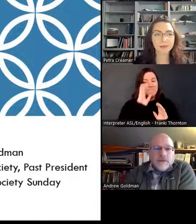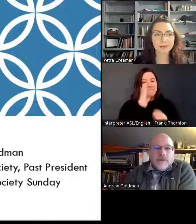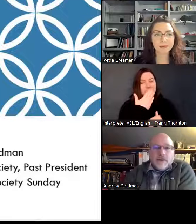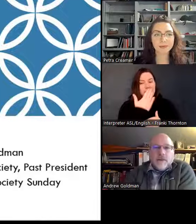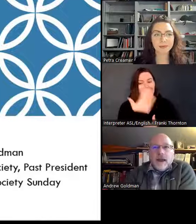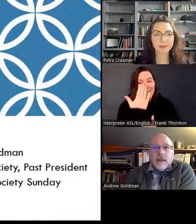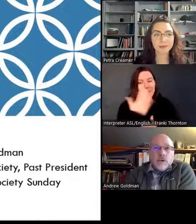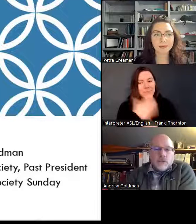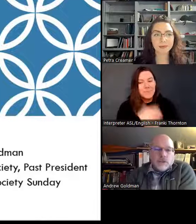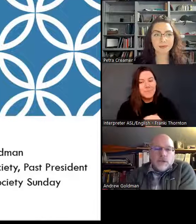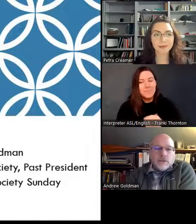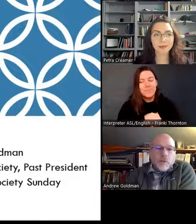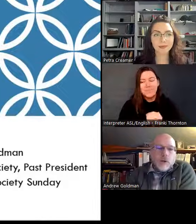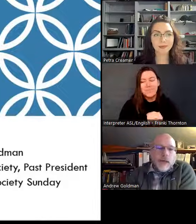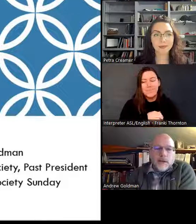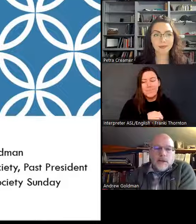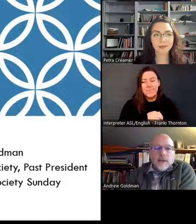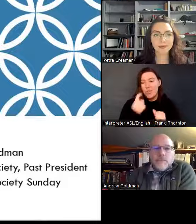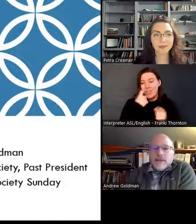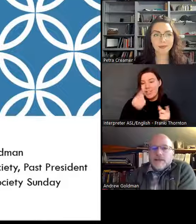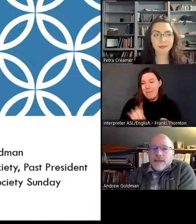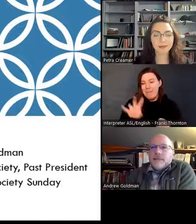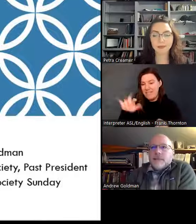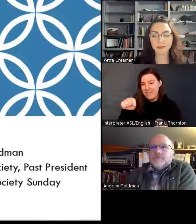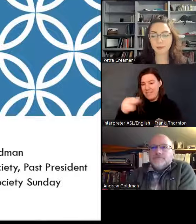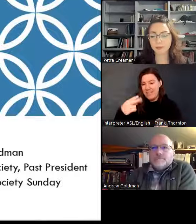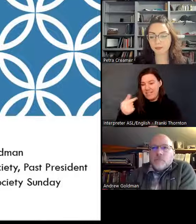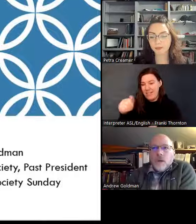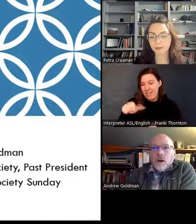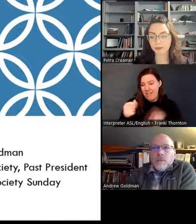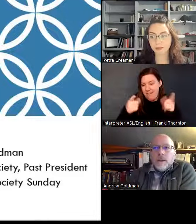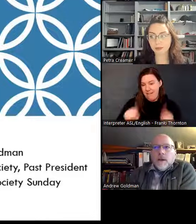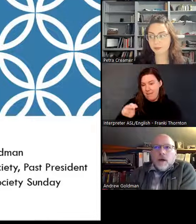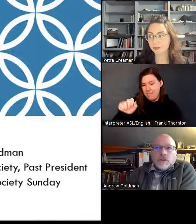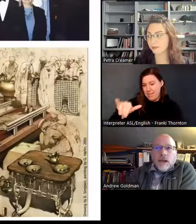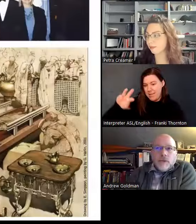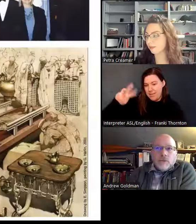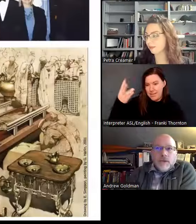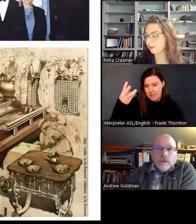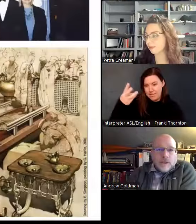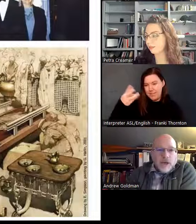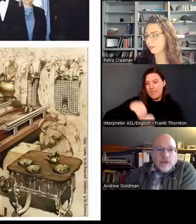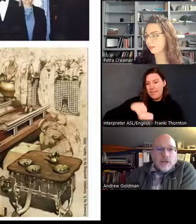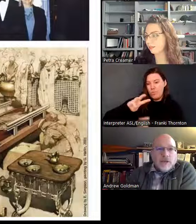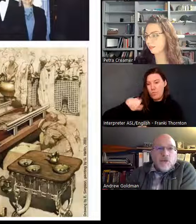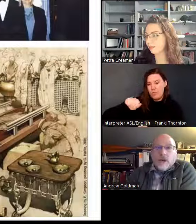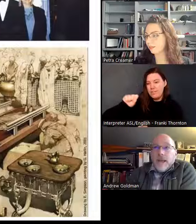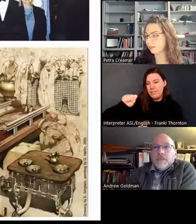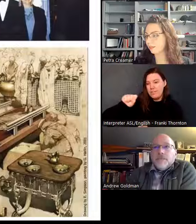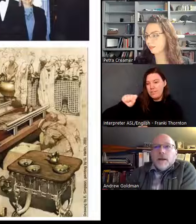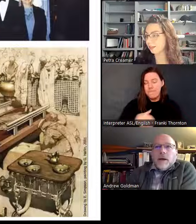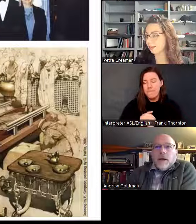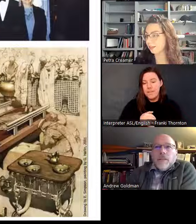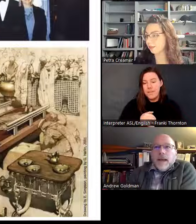the 75th Gala, which was held in Spokane on May 6th. Our society was founded in